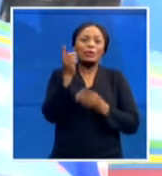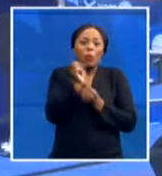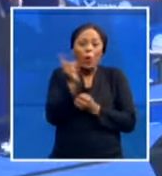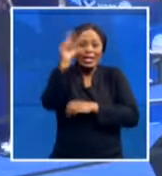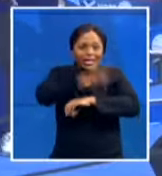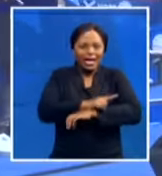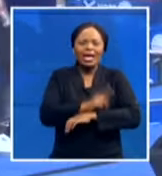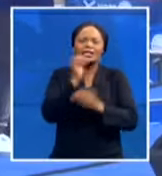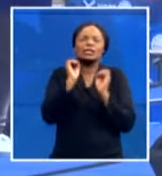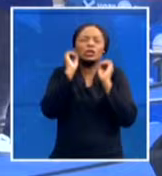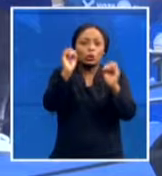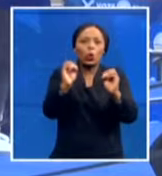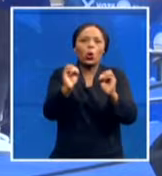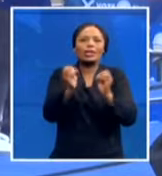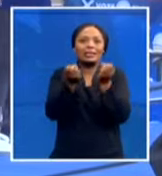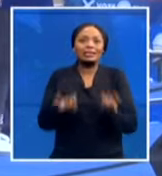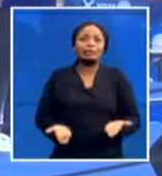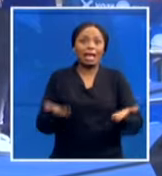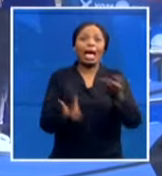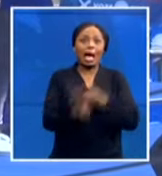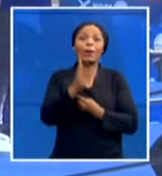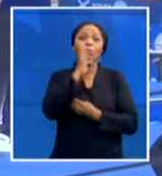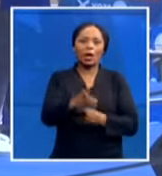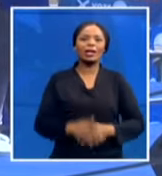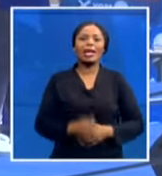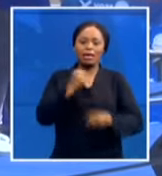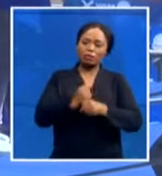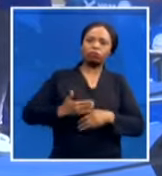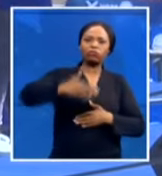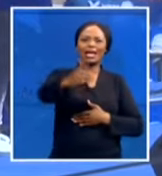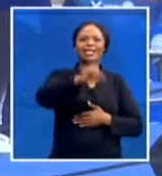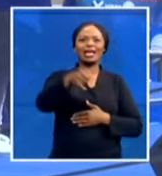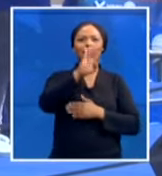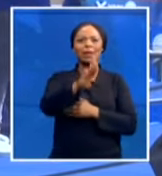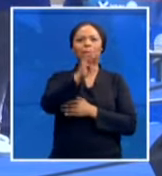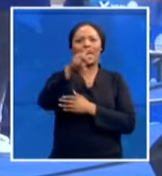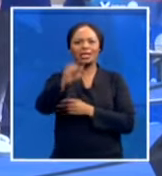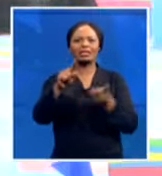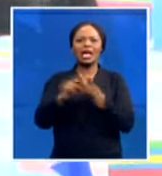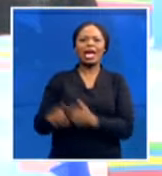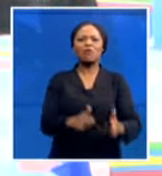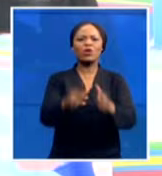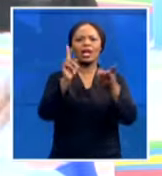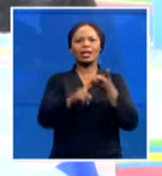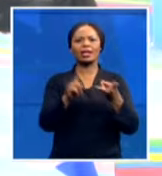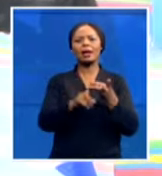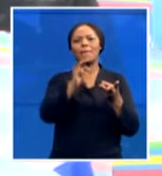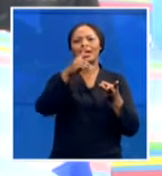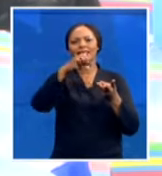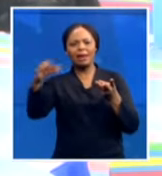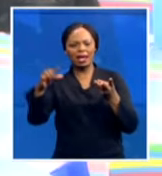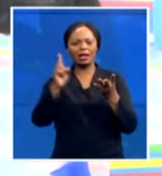next decade, municipalities like J.B. Marks and Emfuleni and Maribeng and Governor Mbeki and